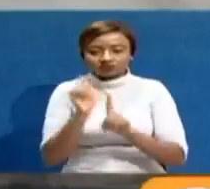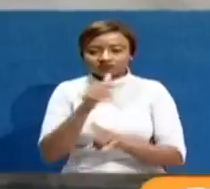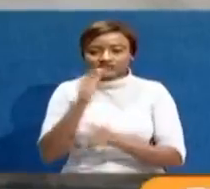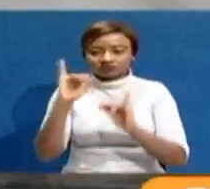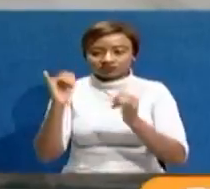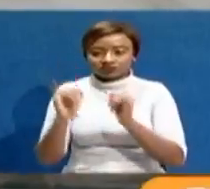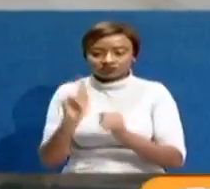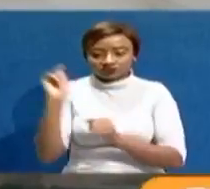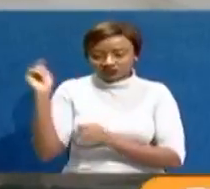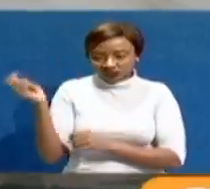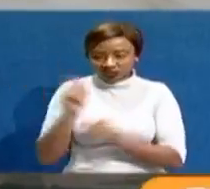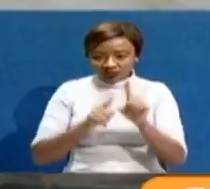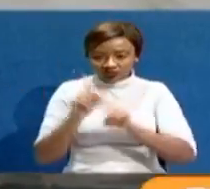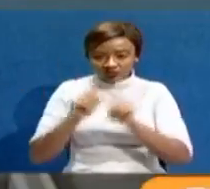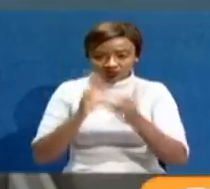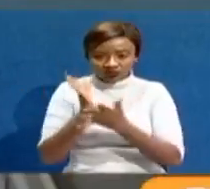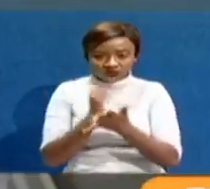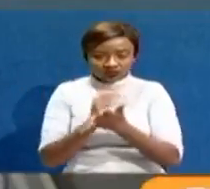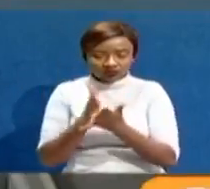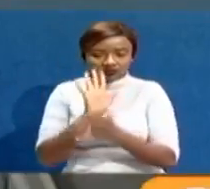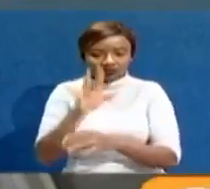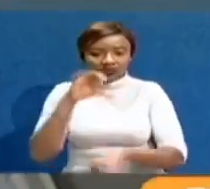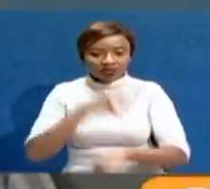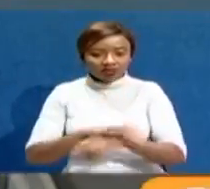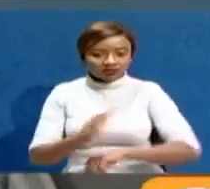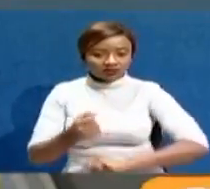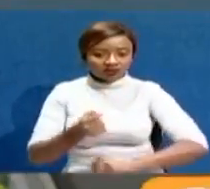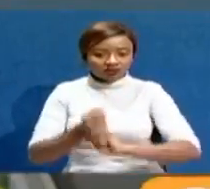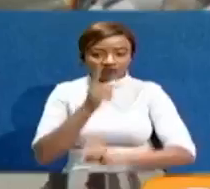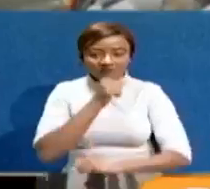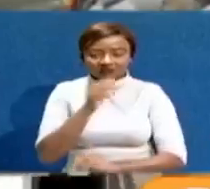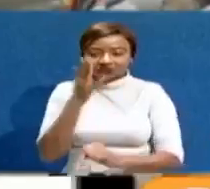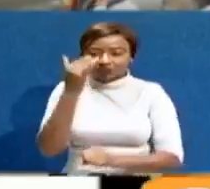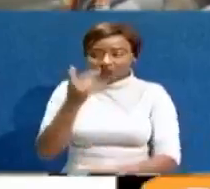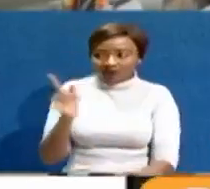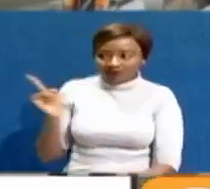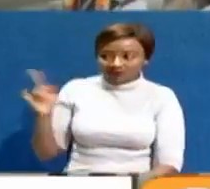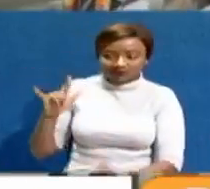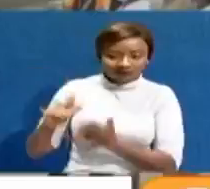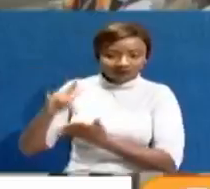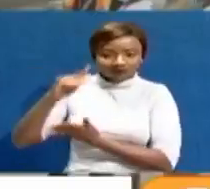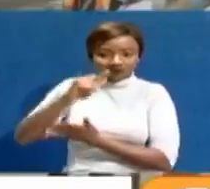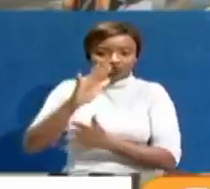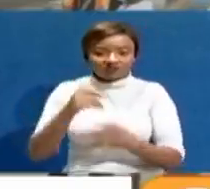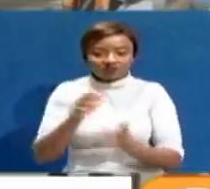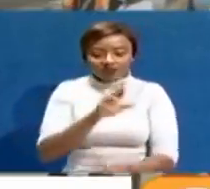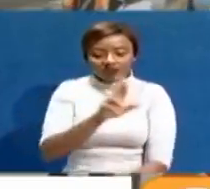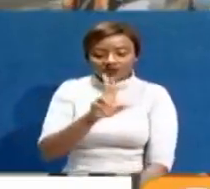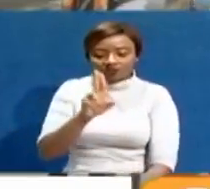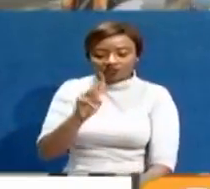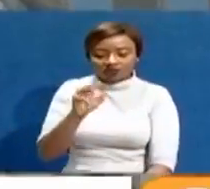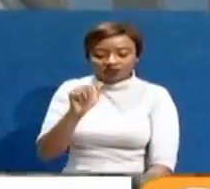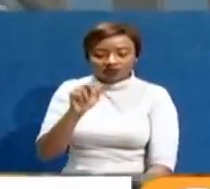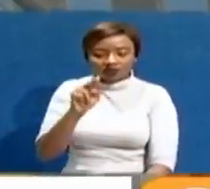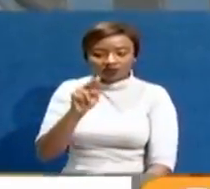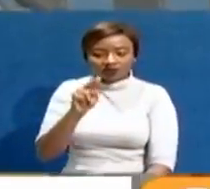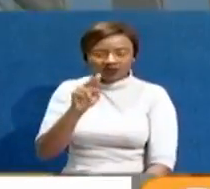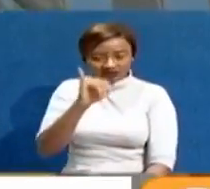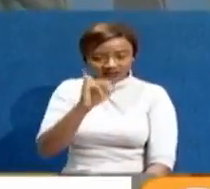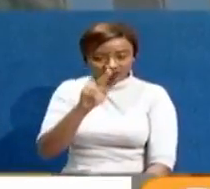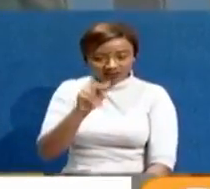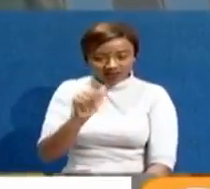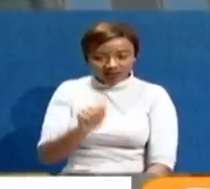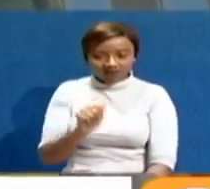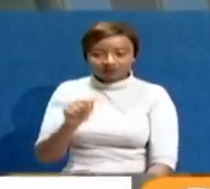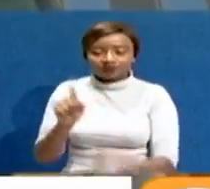Elsewhere, Kenya's tourism sector has received a boost with an arrival of a chartered flight from Romania. The flight, operated by